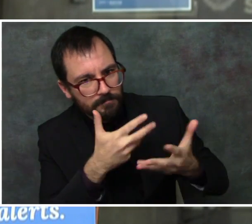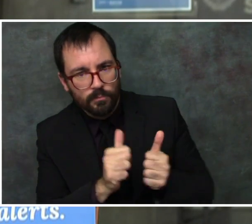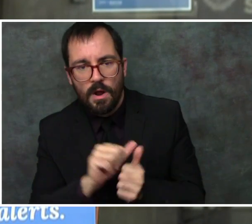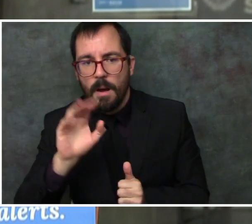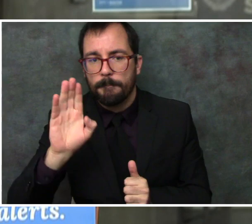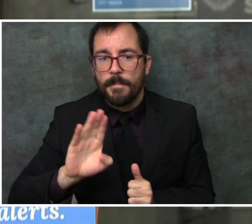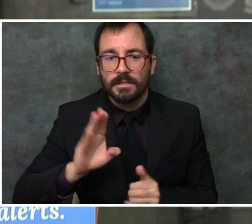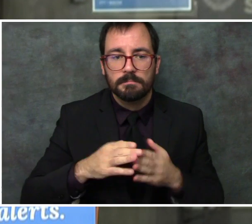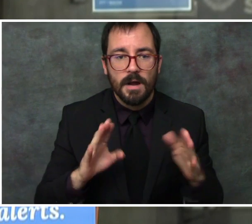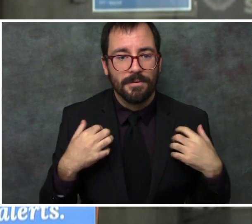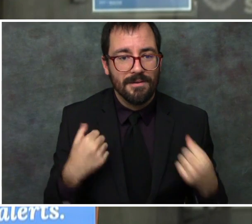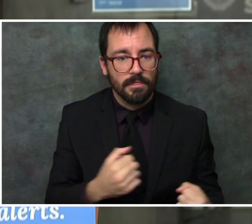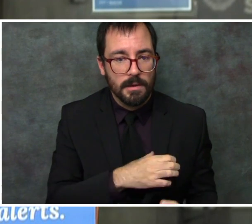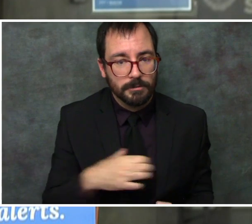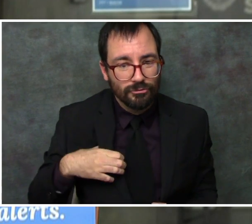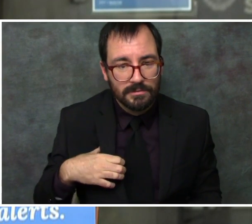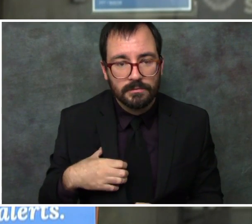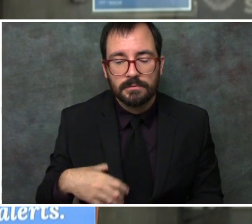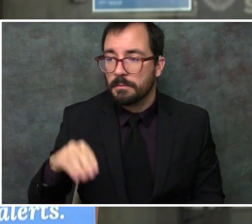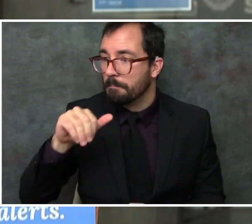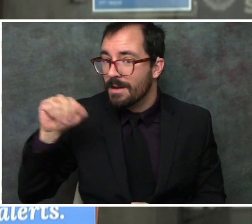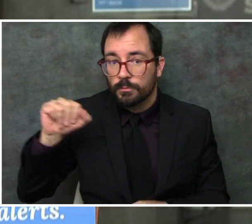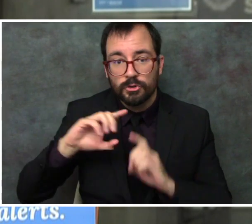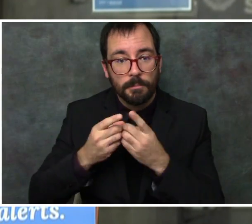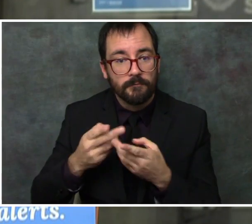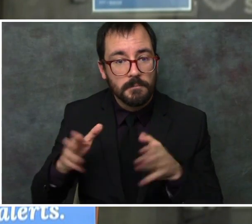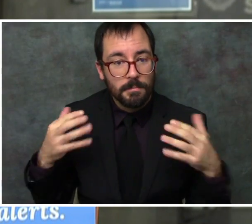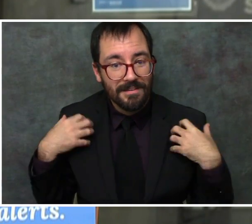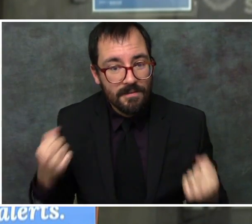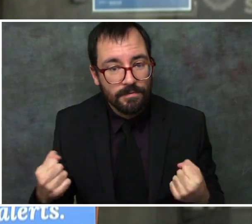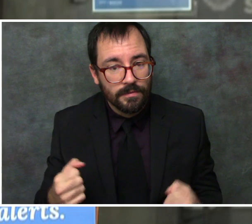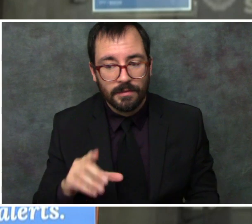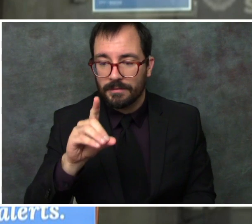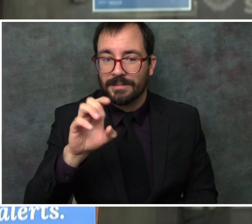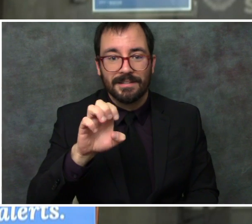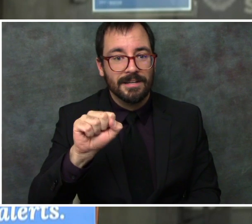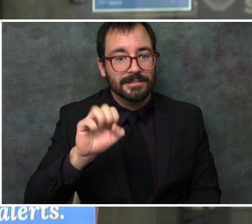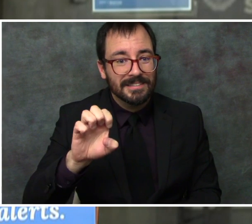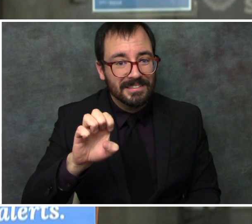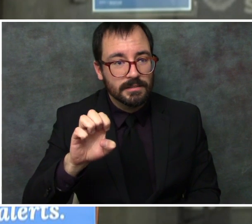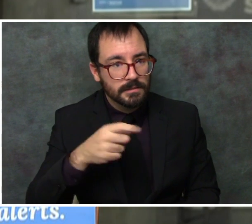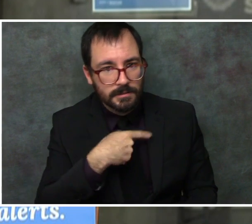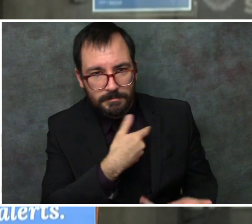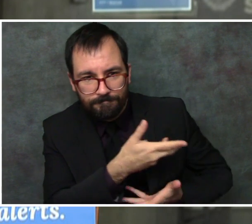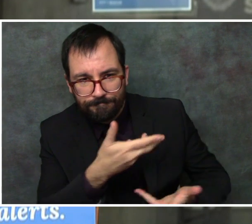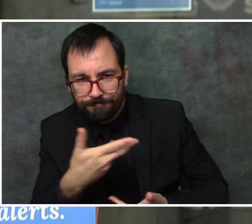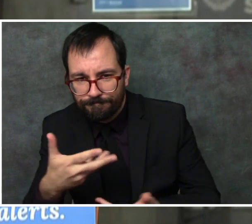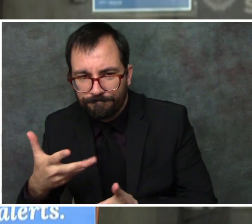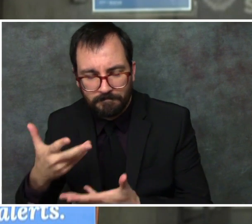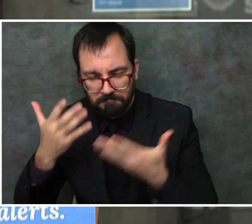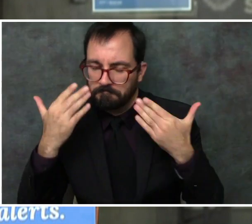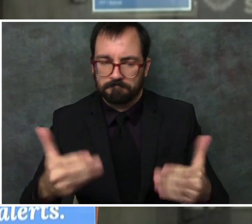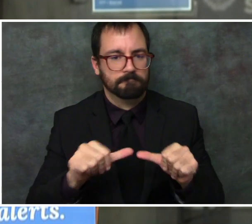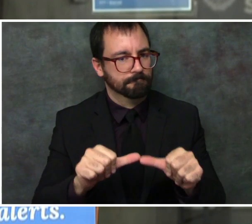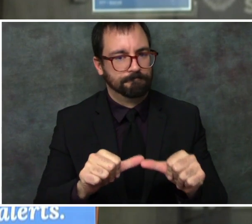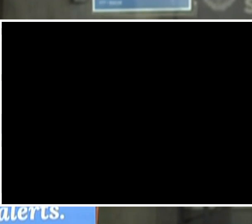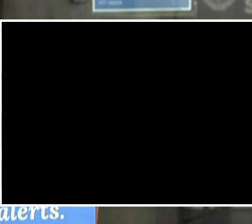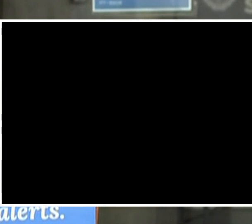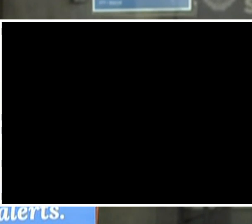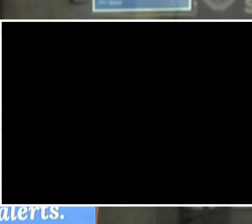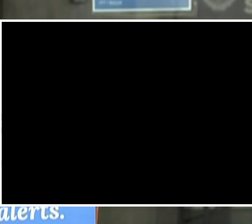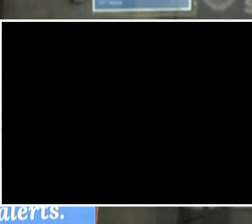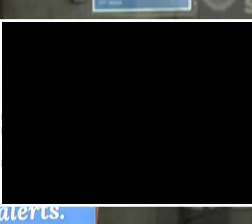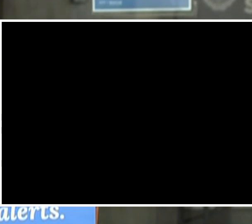and our DESE colleagues, we have decided to continue prioritizing our students with high needs for in-person learning. I want